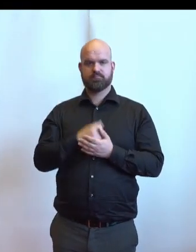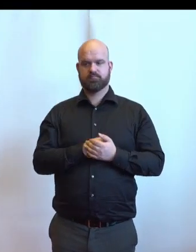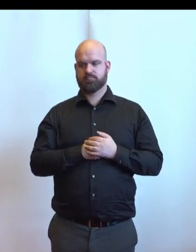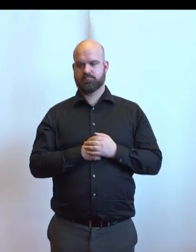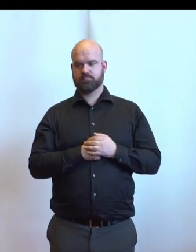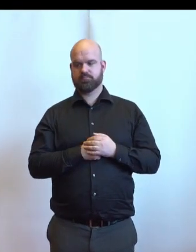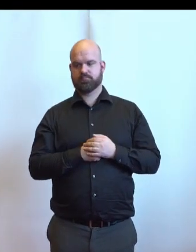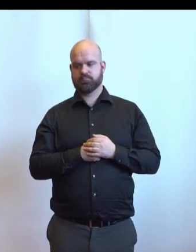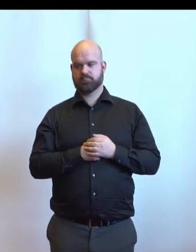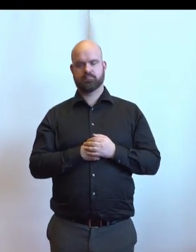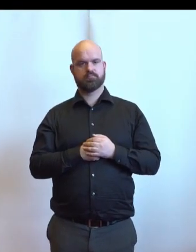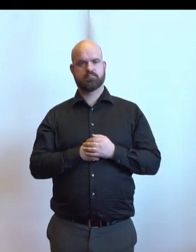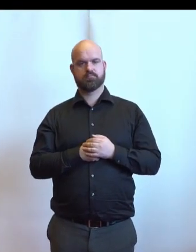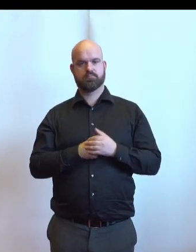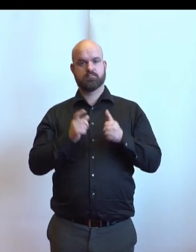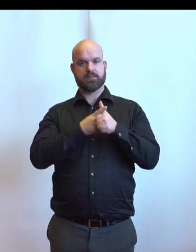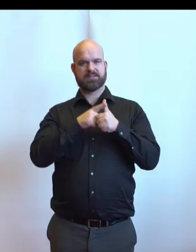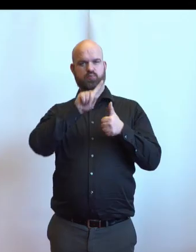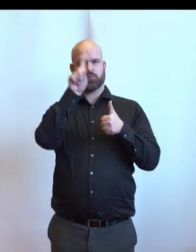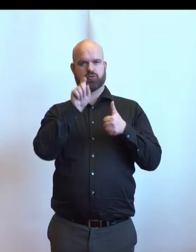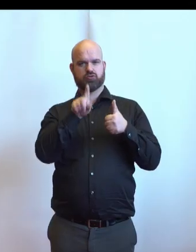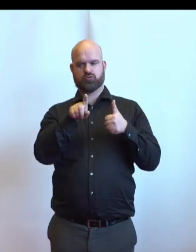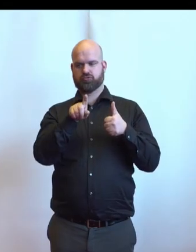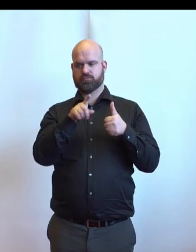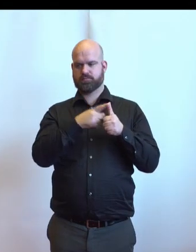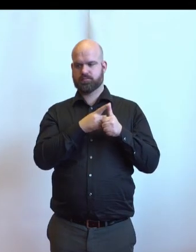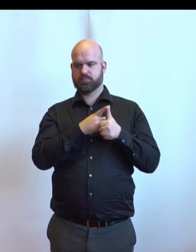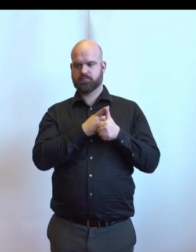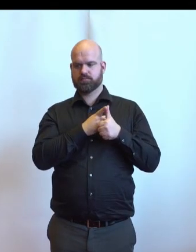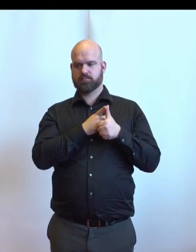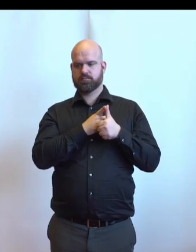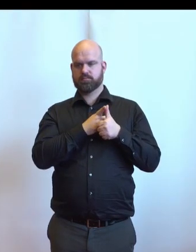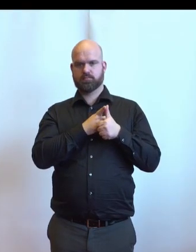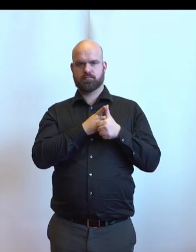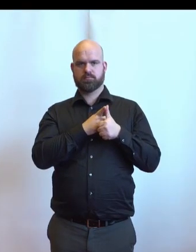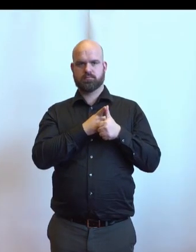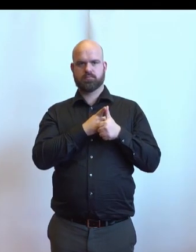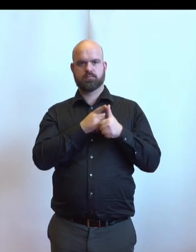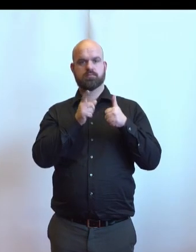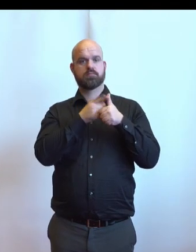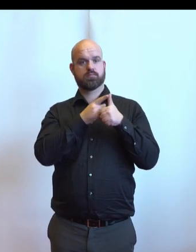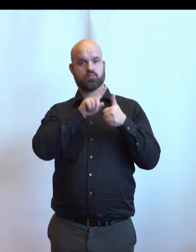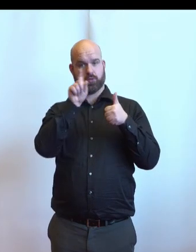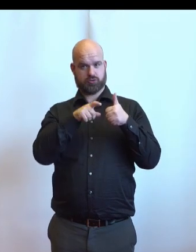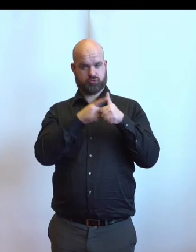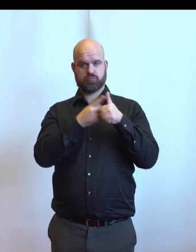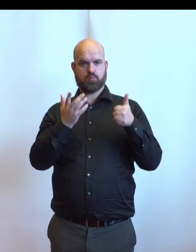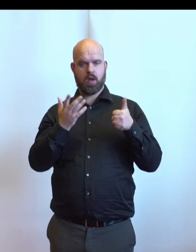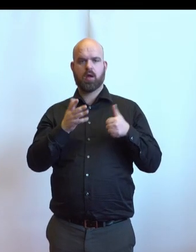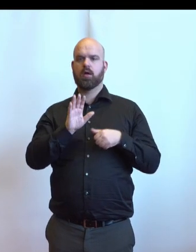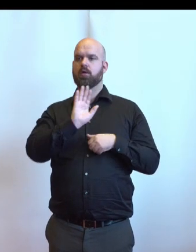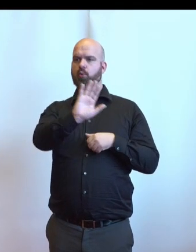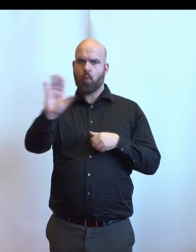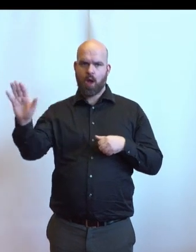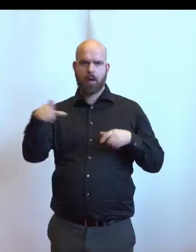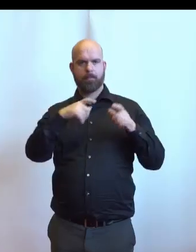So for the first question, what would help your company or organization most likely to increase its digital